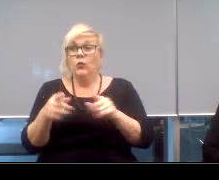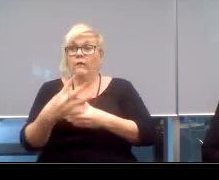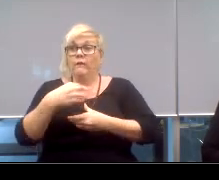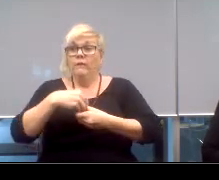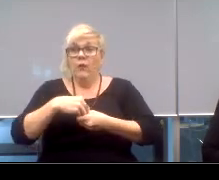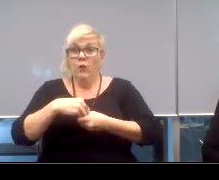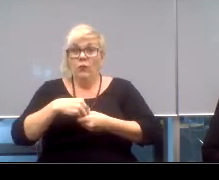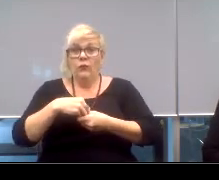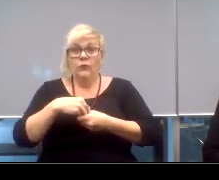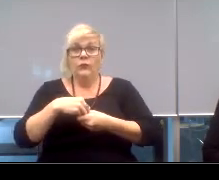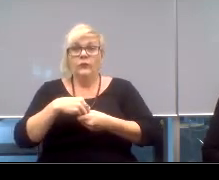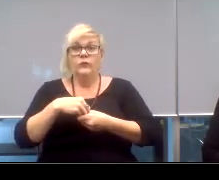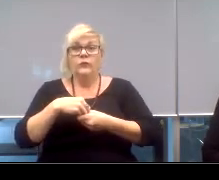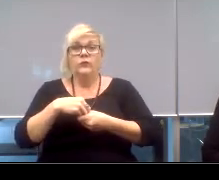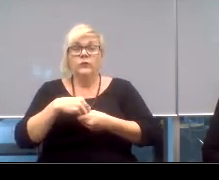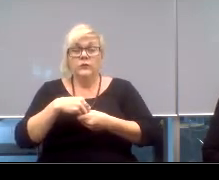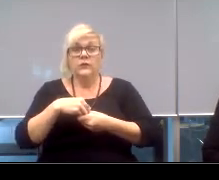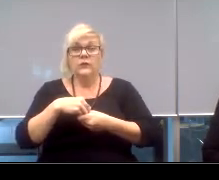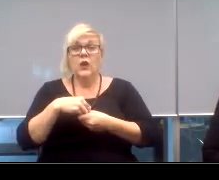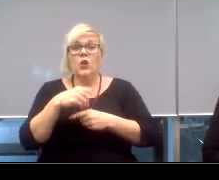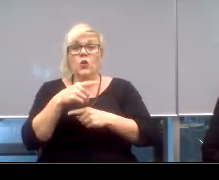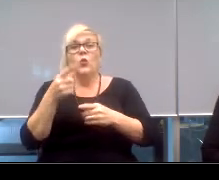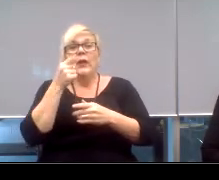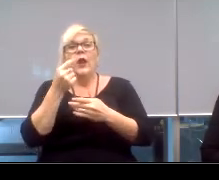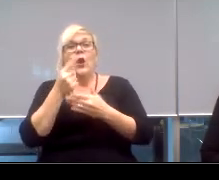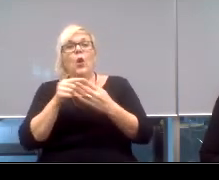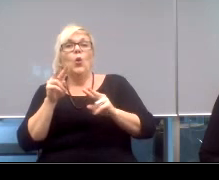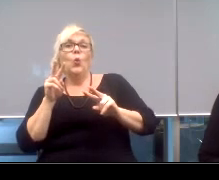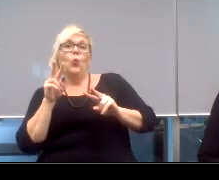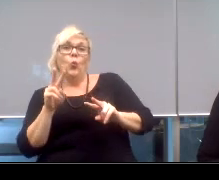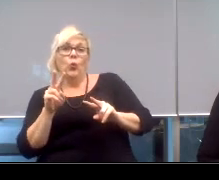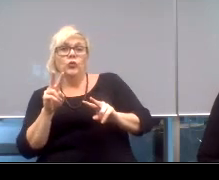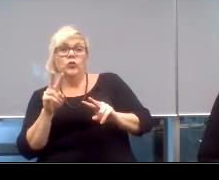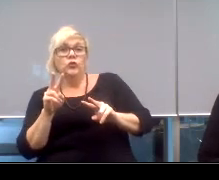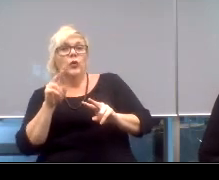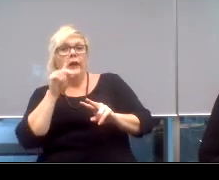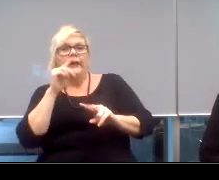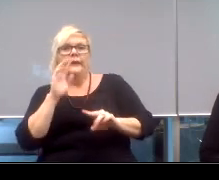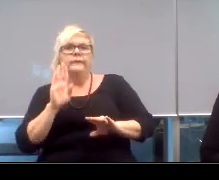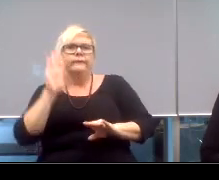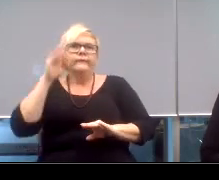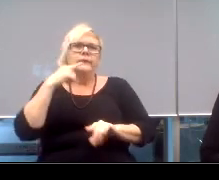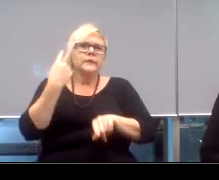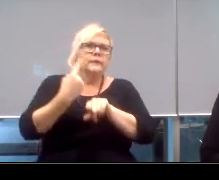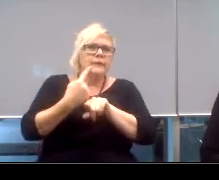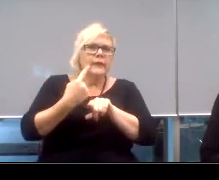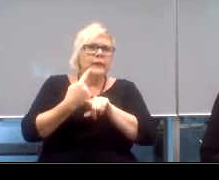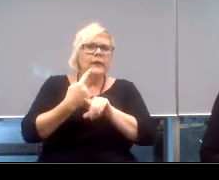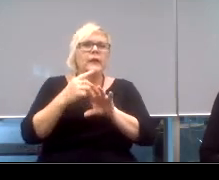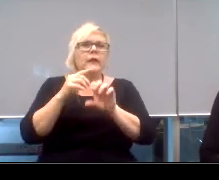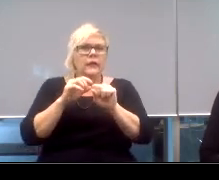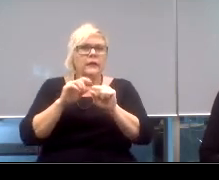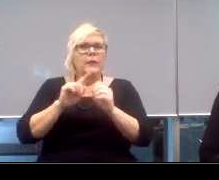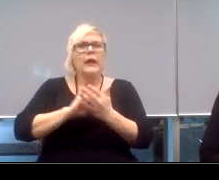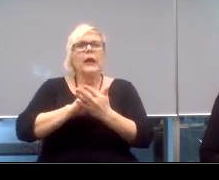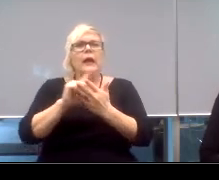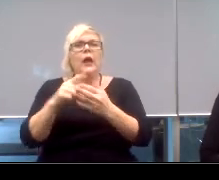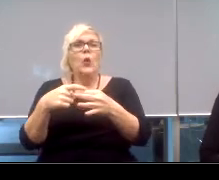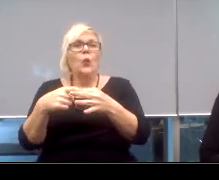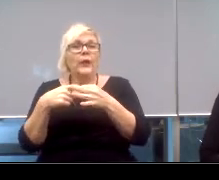of recording, we have muted your microphones, but we encourage you to ask questions, and